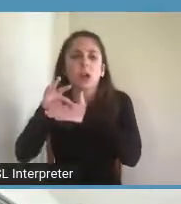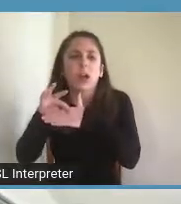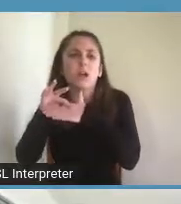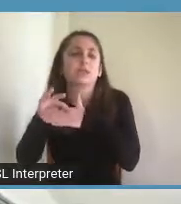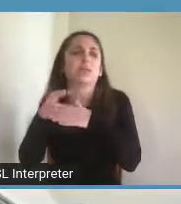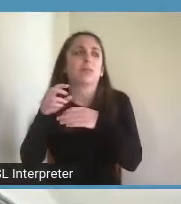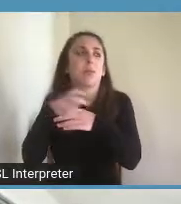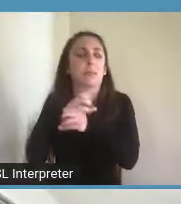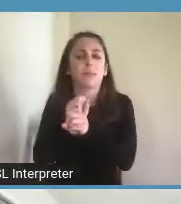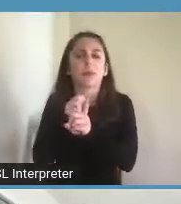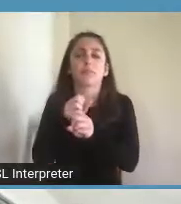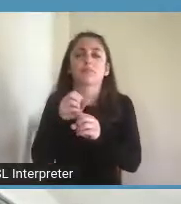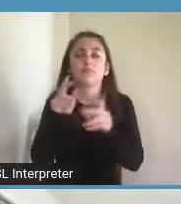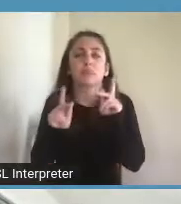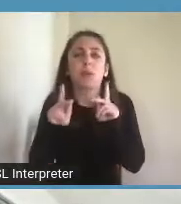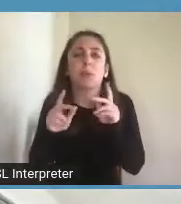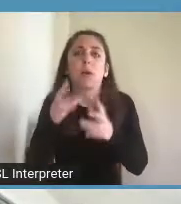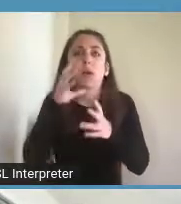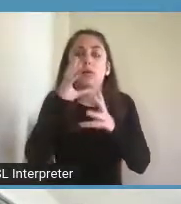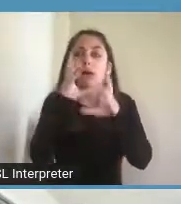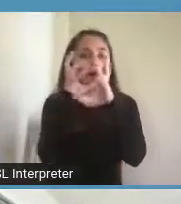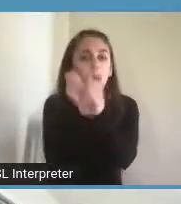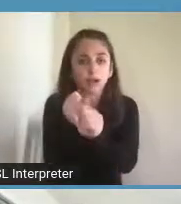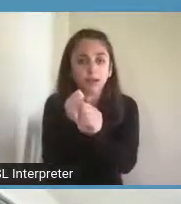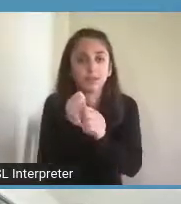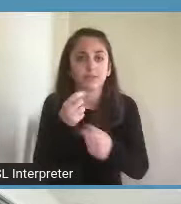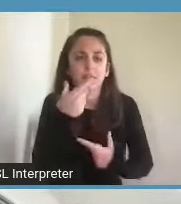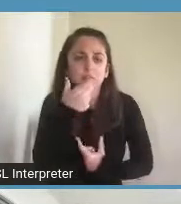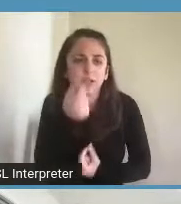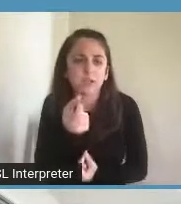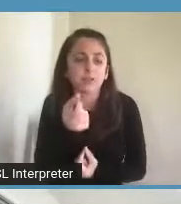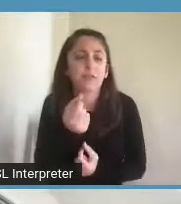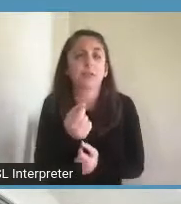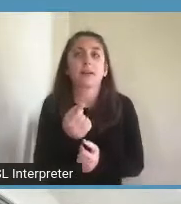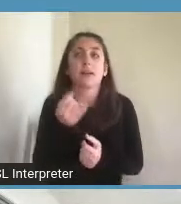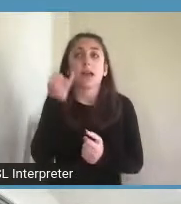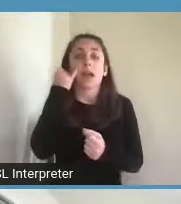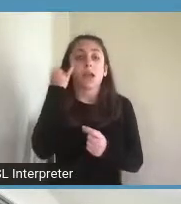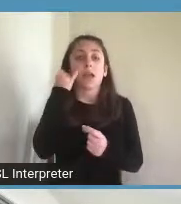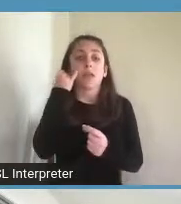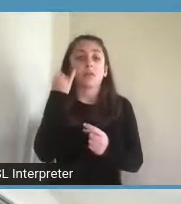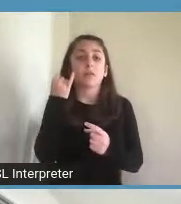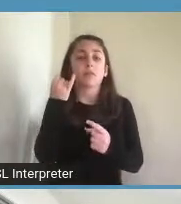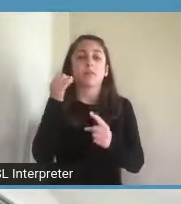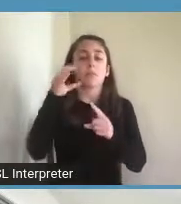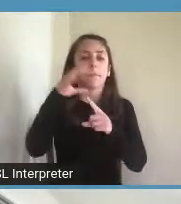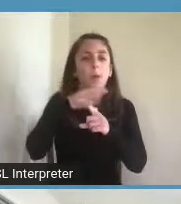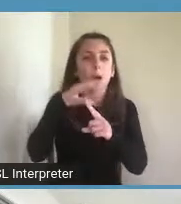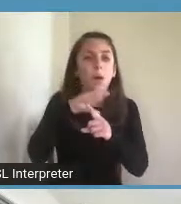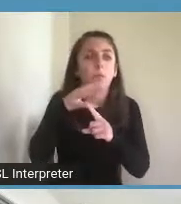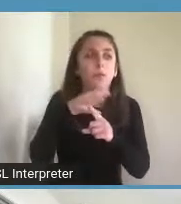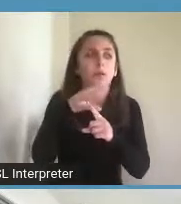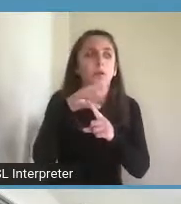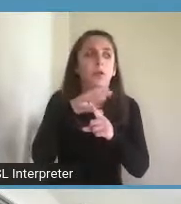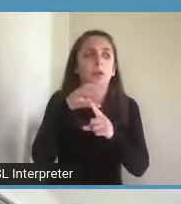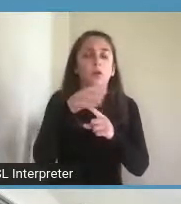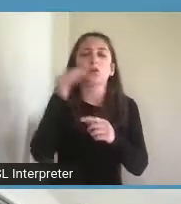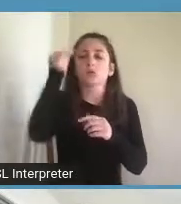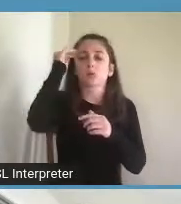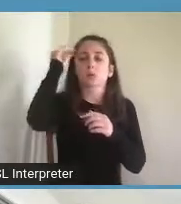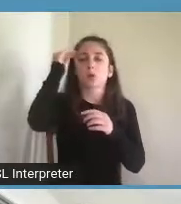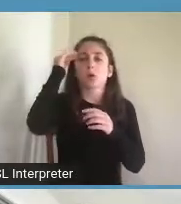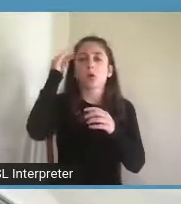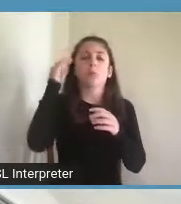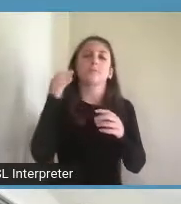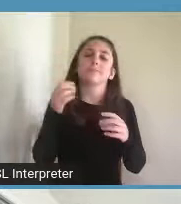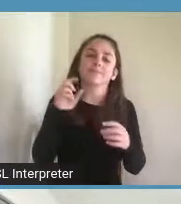So once I know what's popular, then I can think about, well, is that where I'm spending my resources? Am I spending my time on the content that